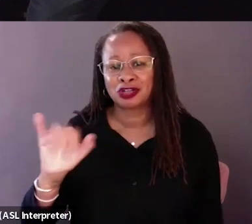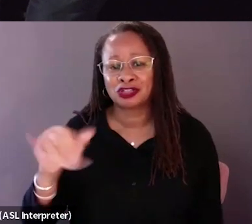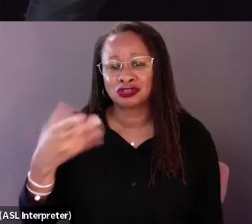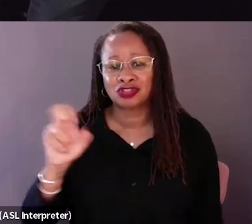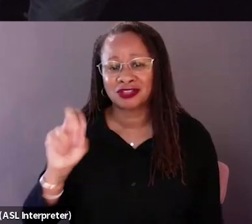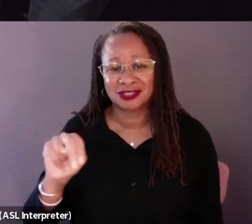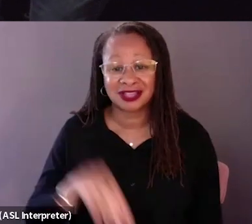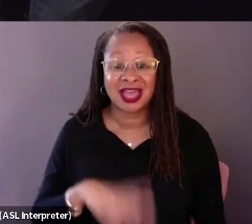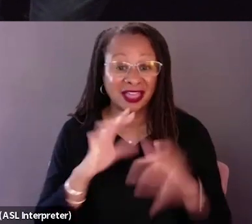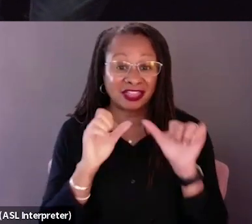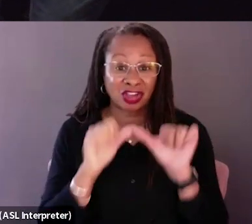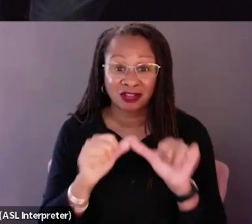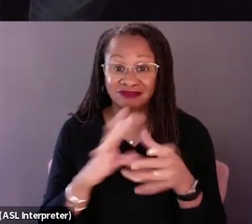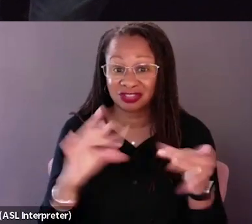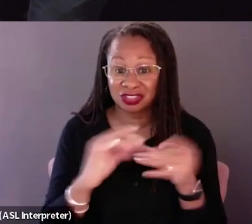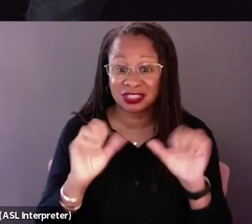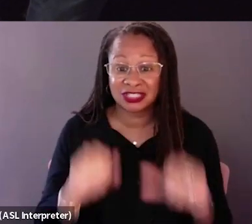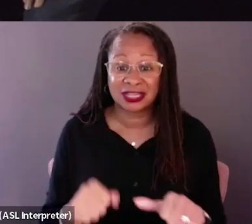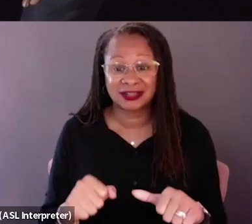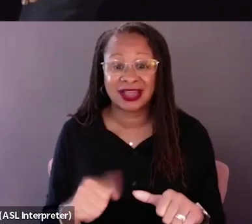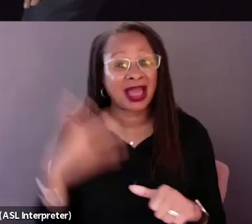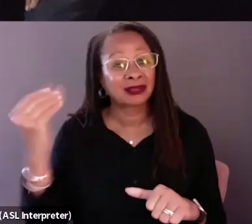the conversation can continue with Dawn and Kim